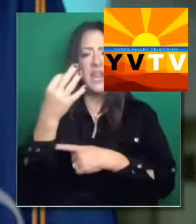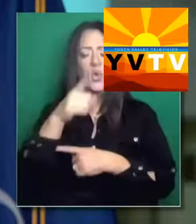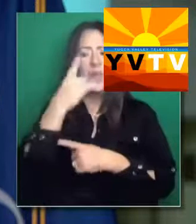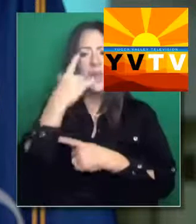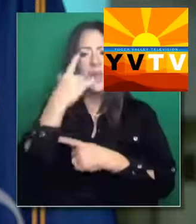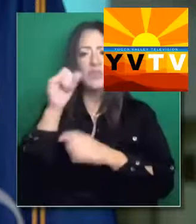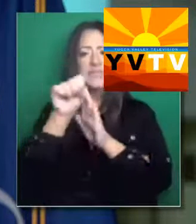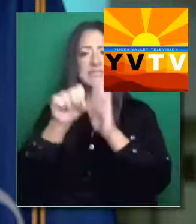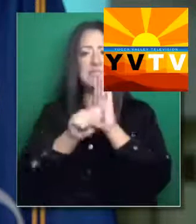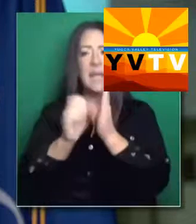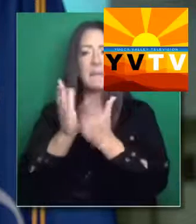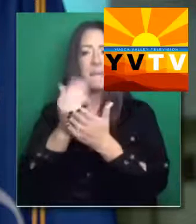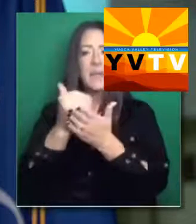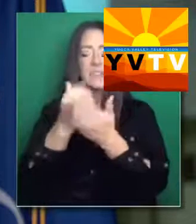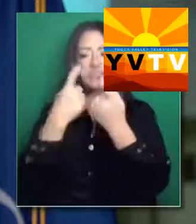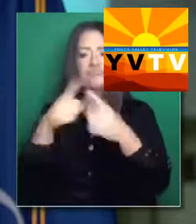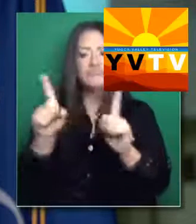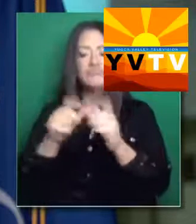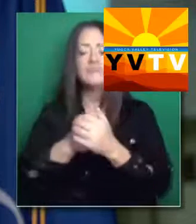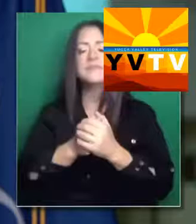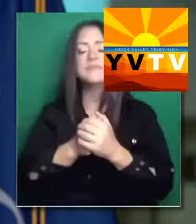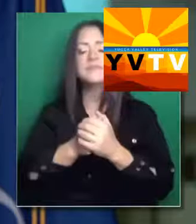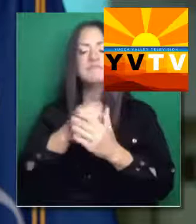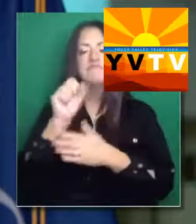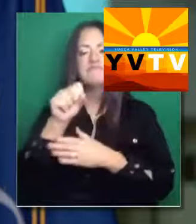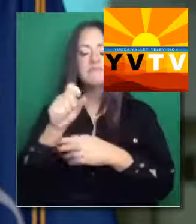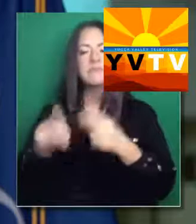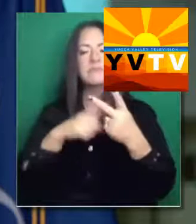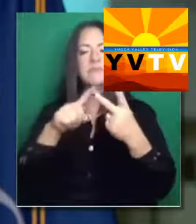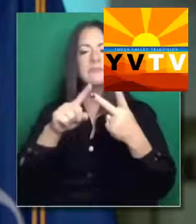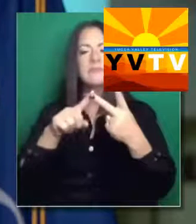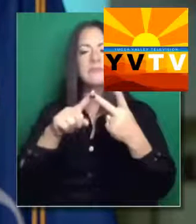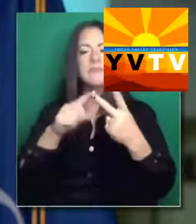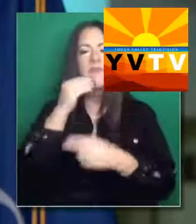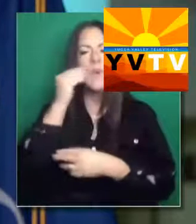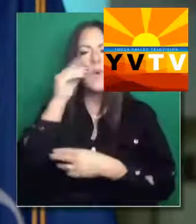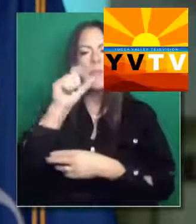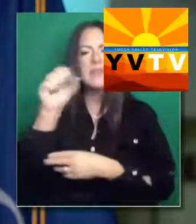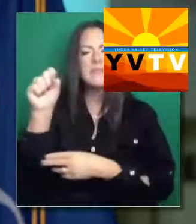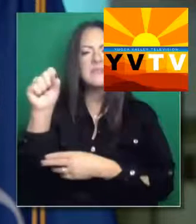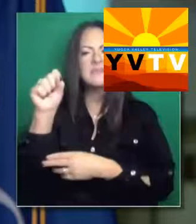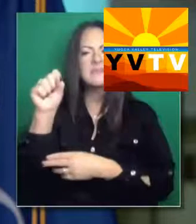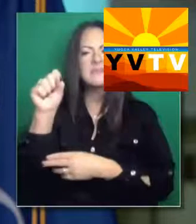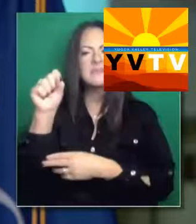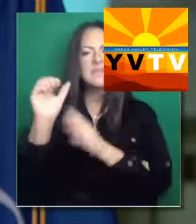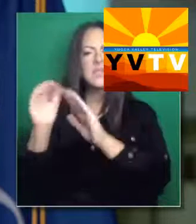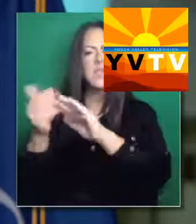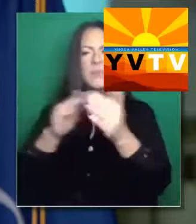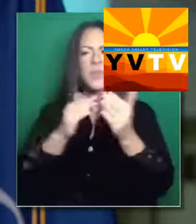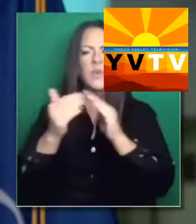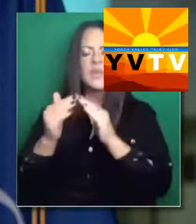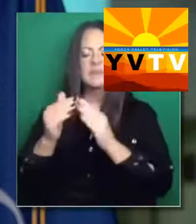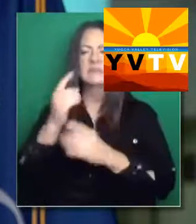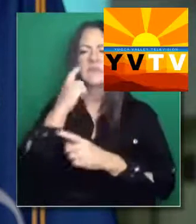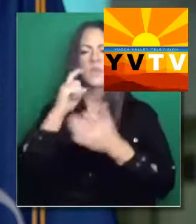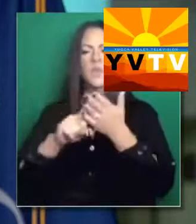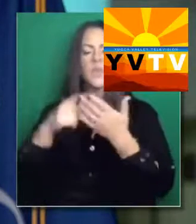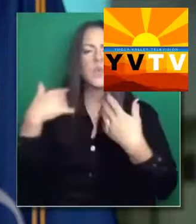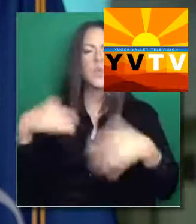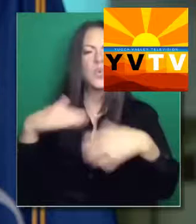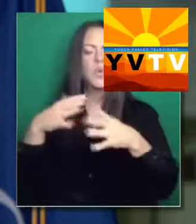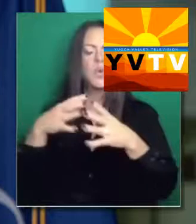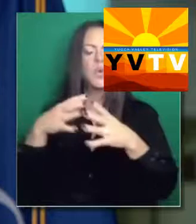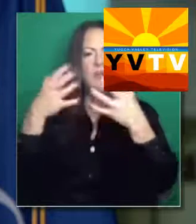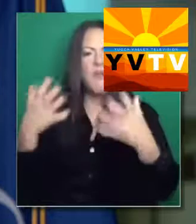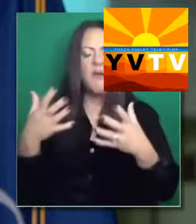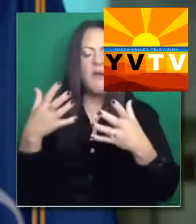homelessness, communities across California are being hit increasingly. We're seeing things we hadn't seen just a few months ago with